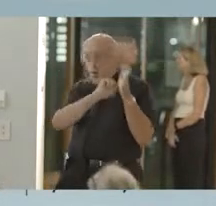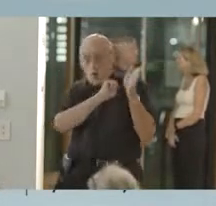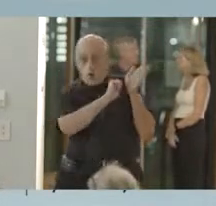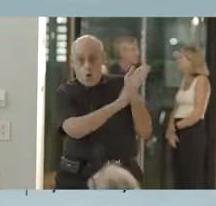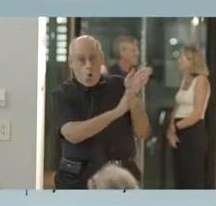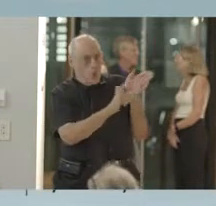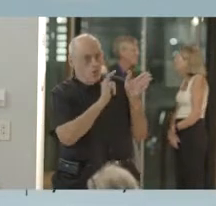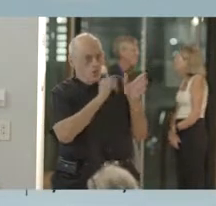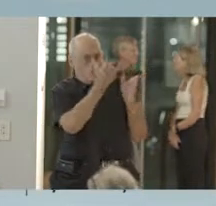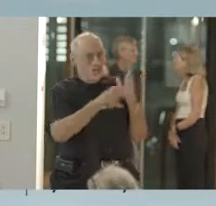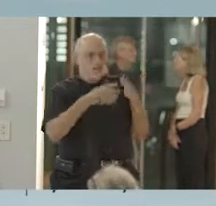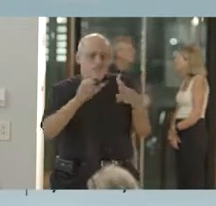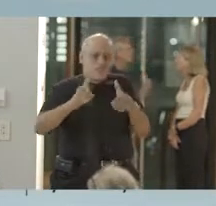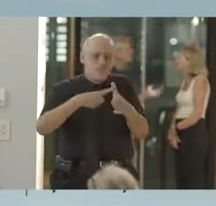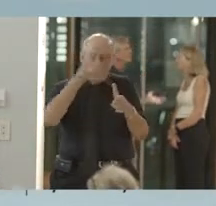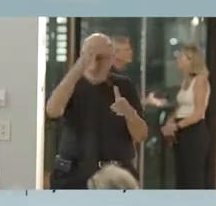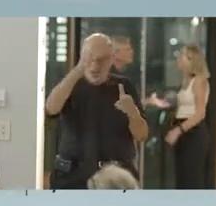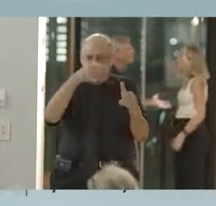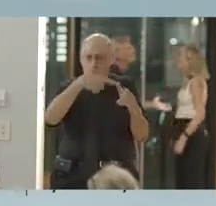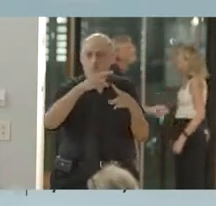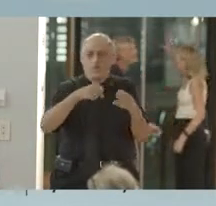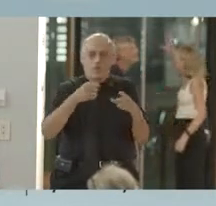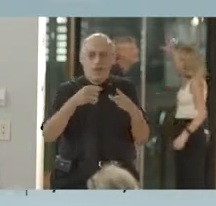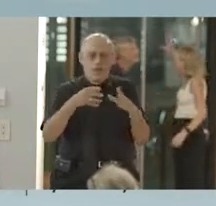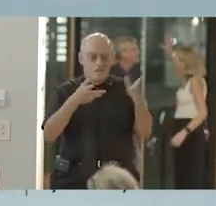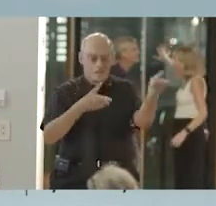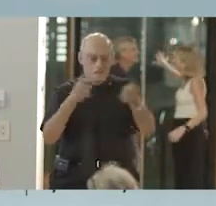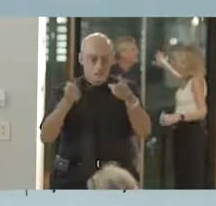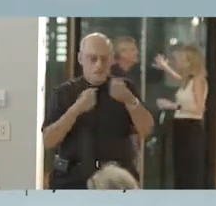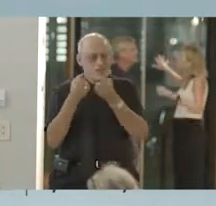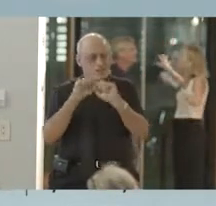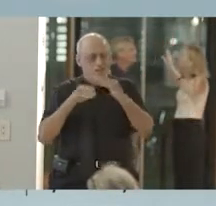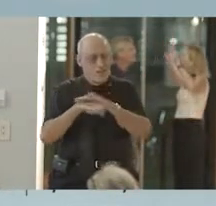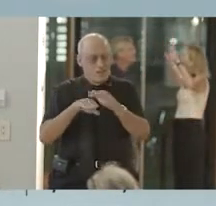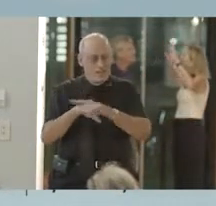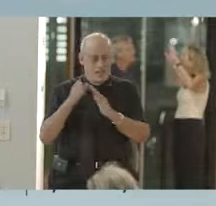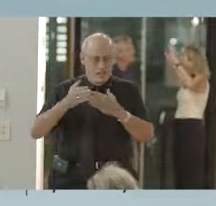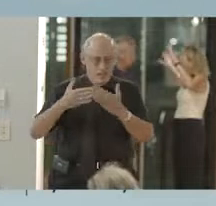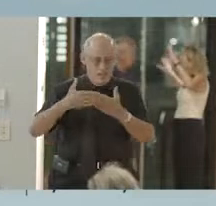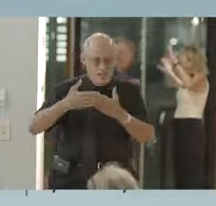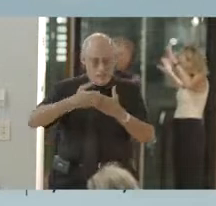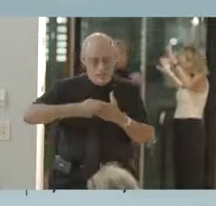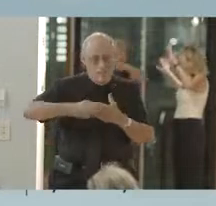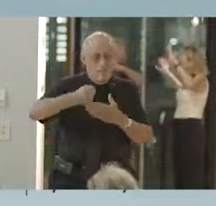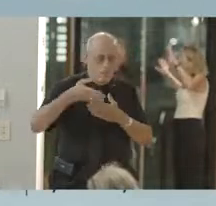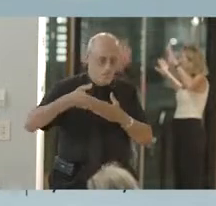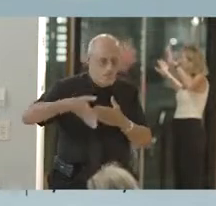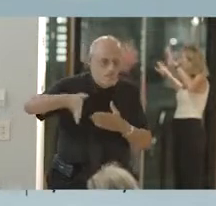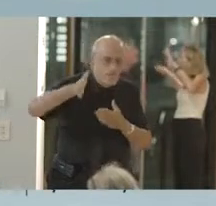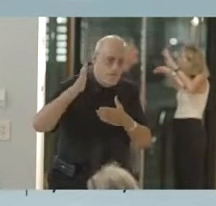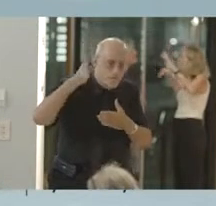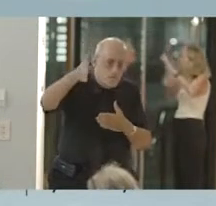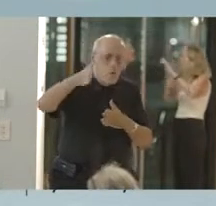it's an initial concept, which is like being able to kind of pull safe access forward and above that, and potentially